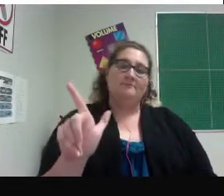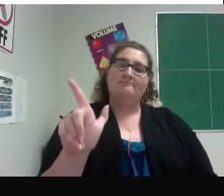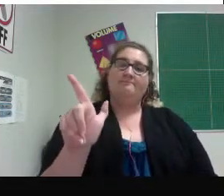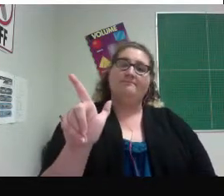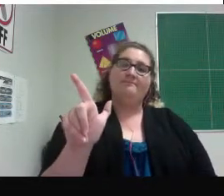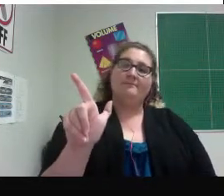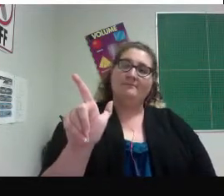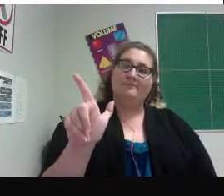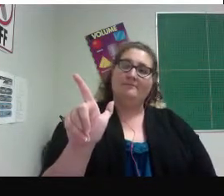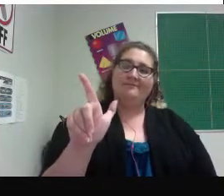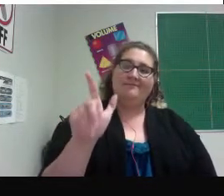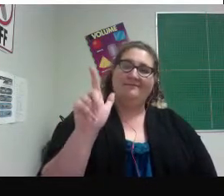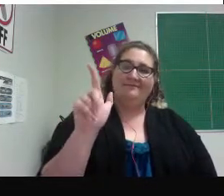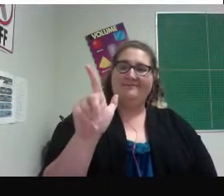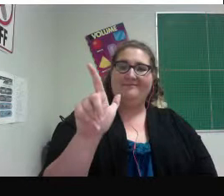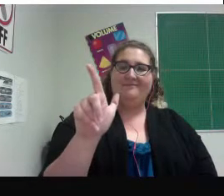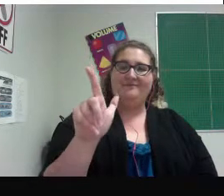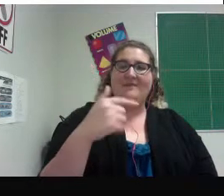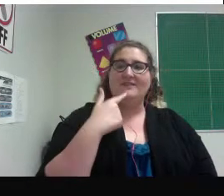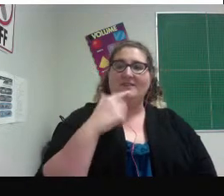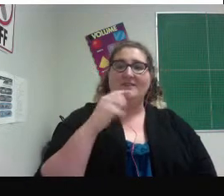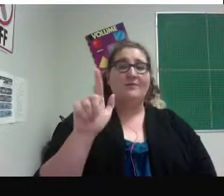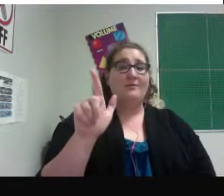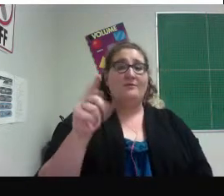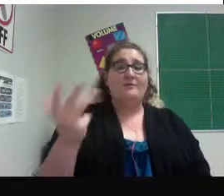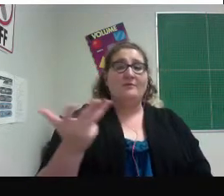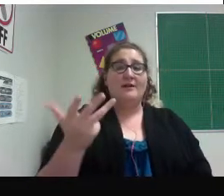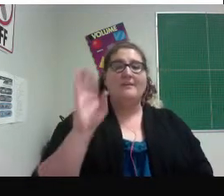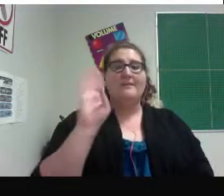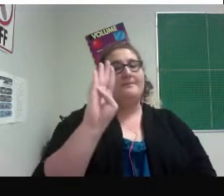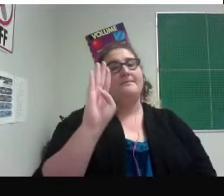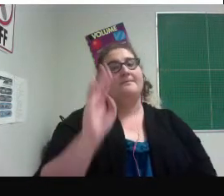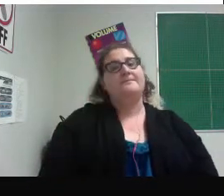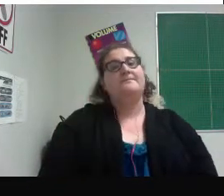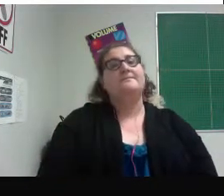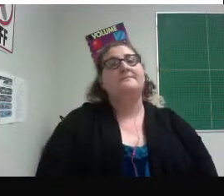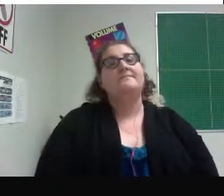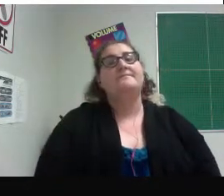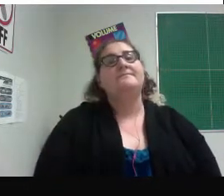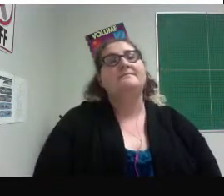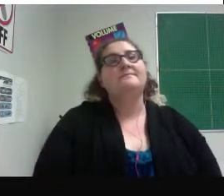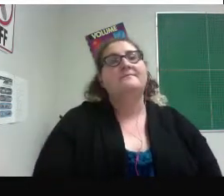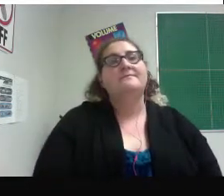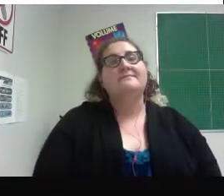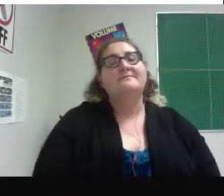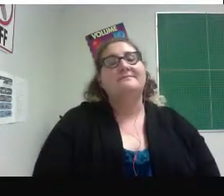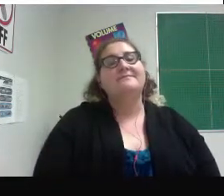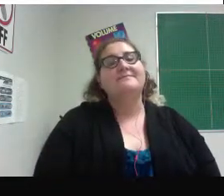19, 20, 21. So our 21st term is B.